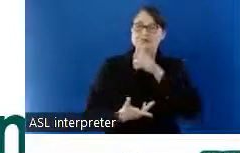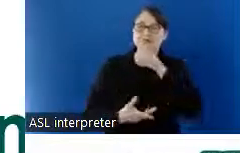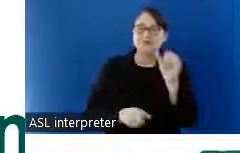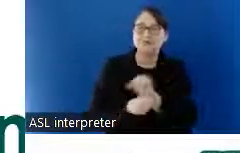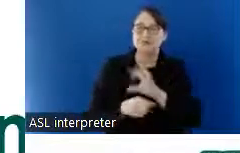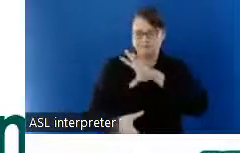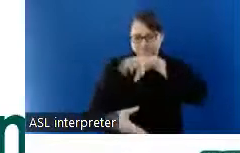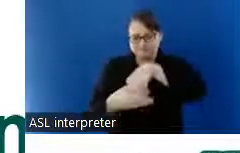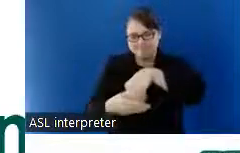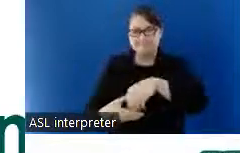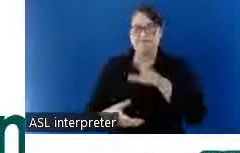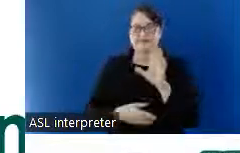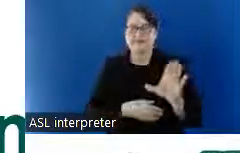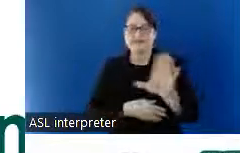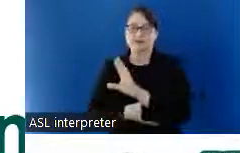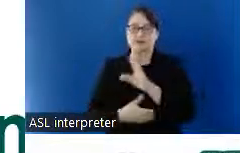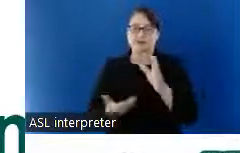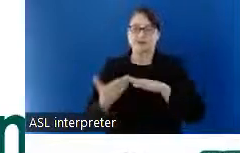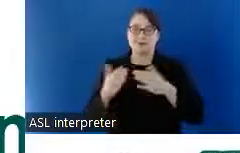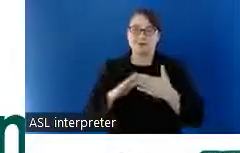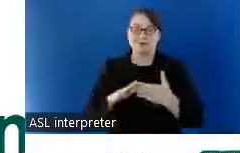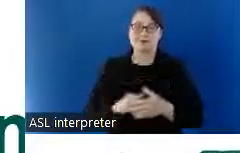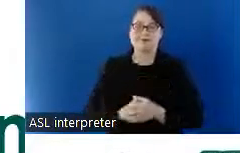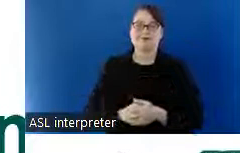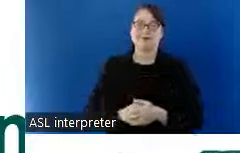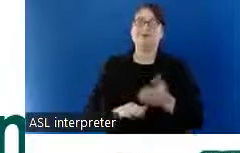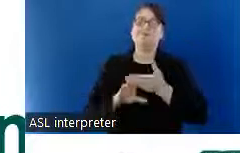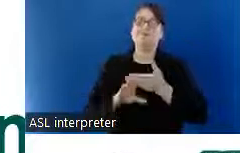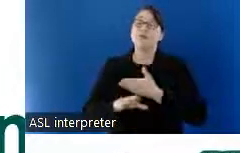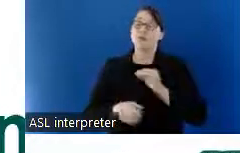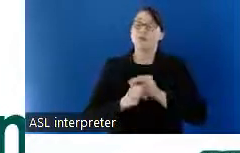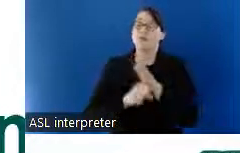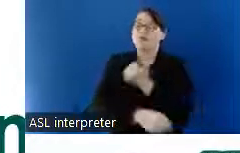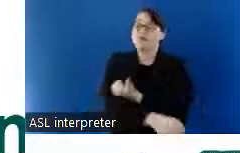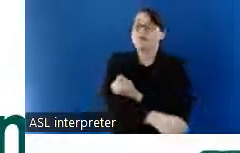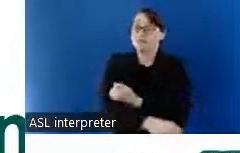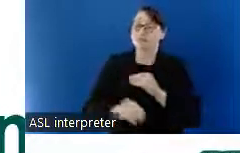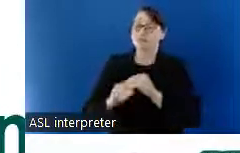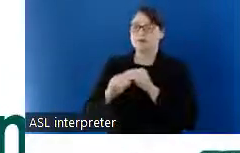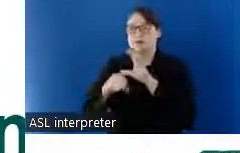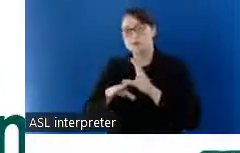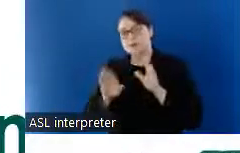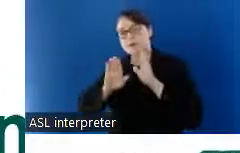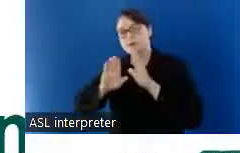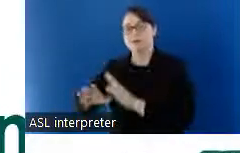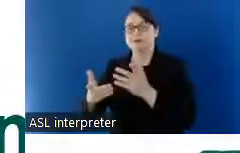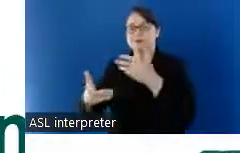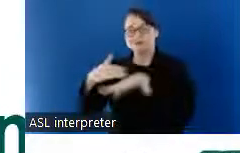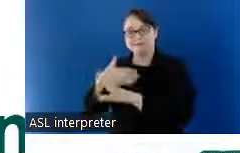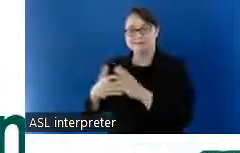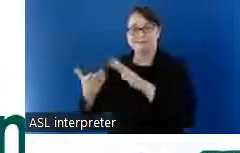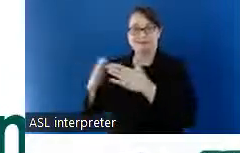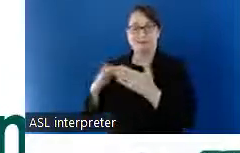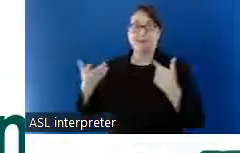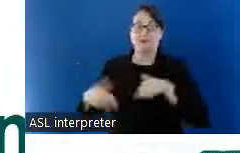began talking about this project, it was before COVID vaccines were being pushed in the community. We are finishing year 1 with COVID vaccines